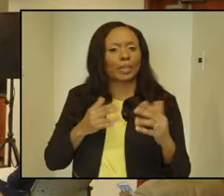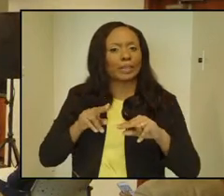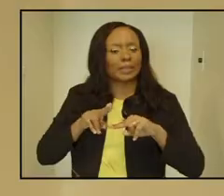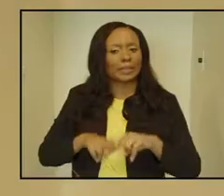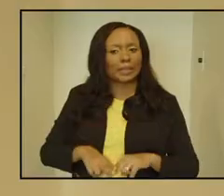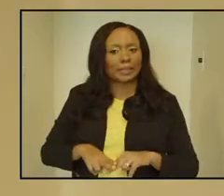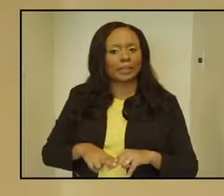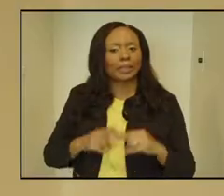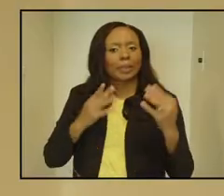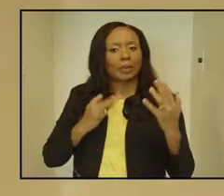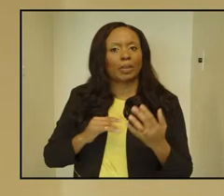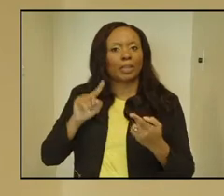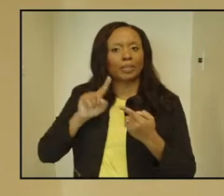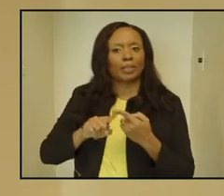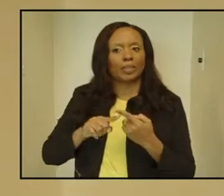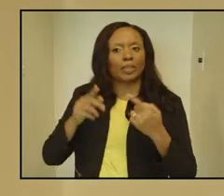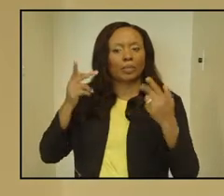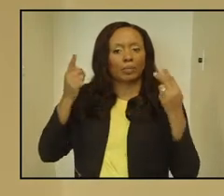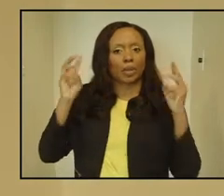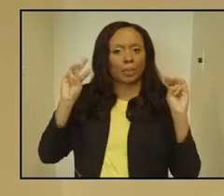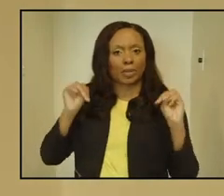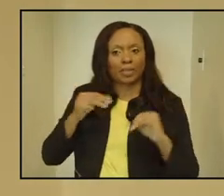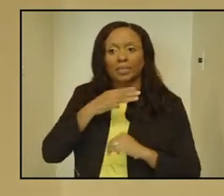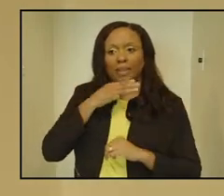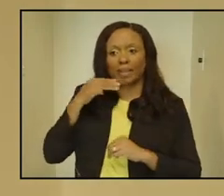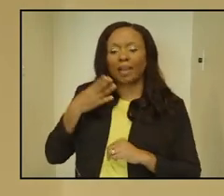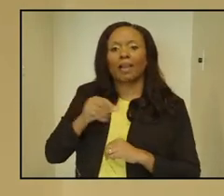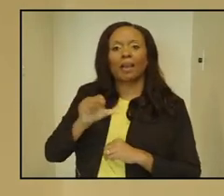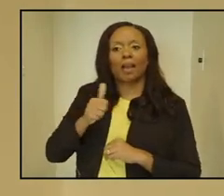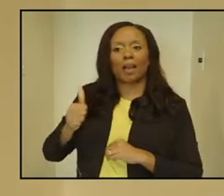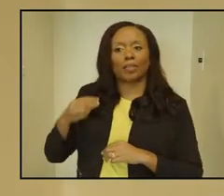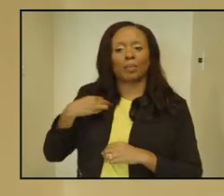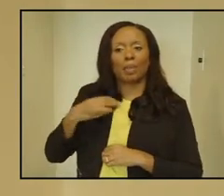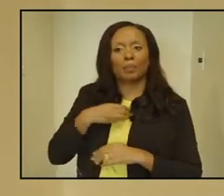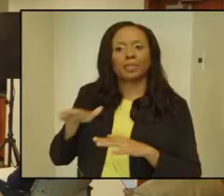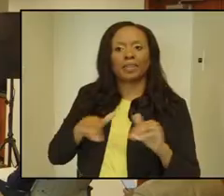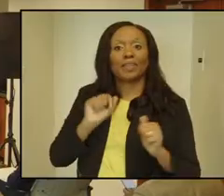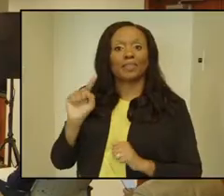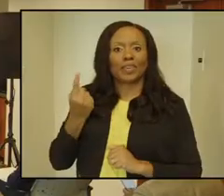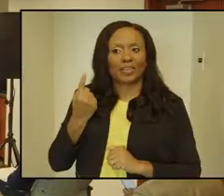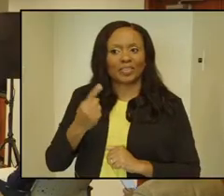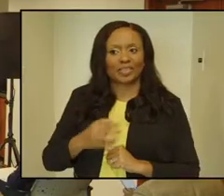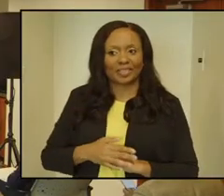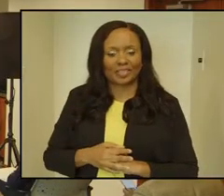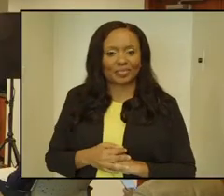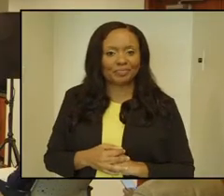that the Prime Minister and her entourage may take their leave first.